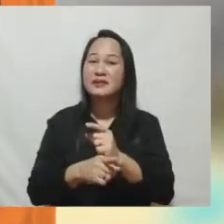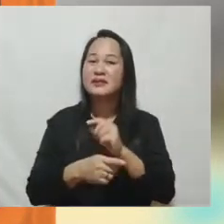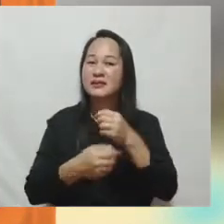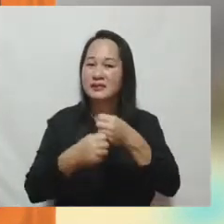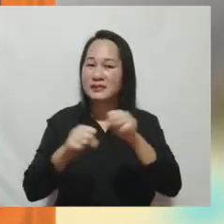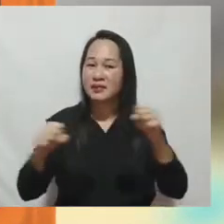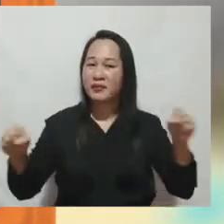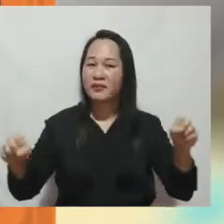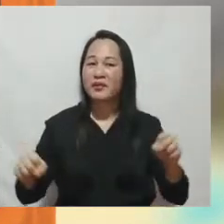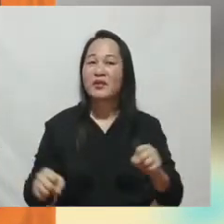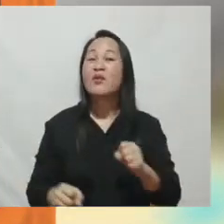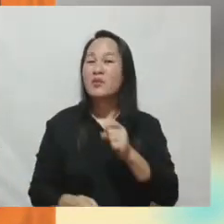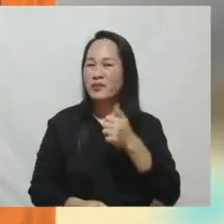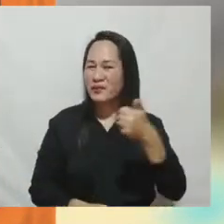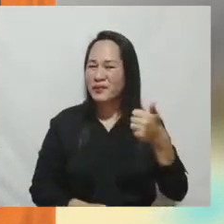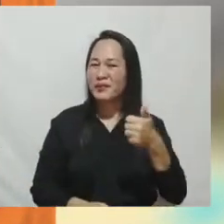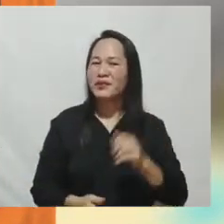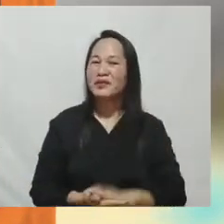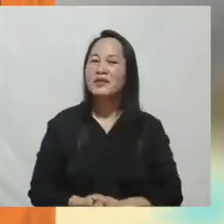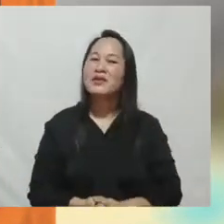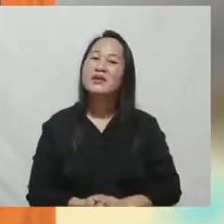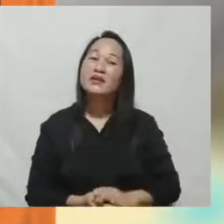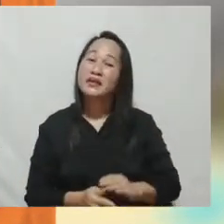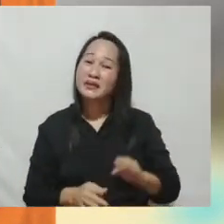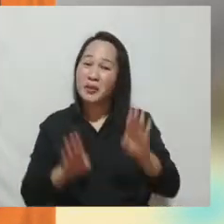Alright, it's board.